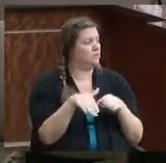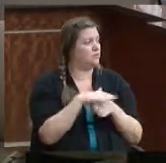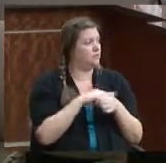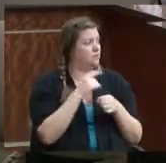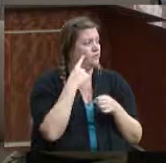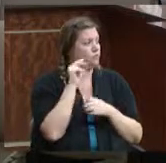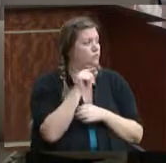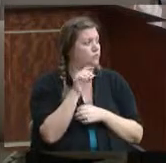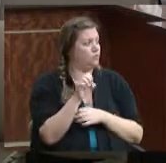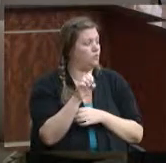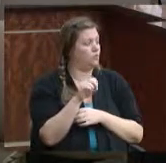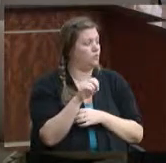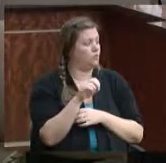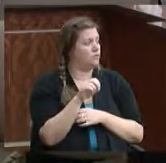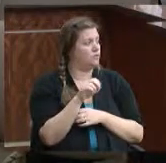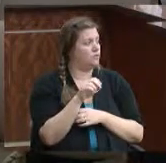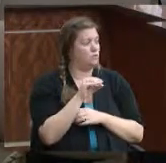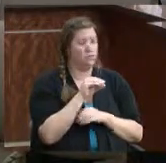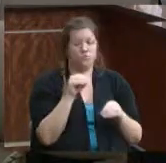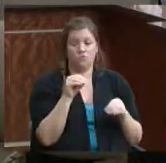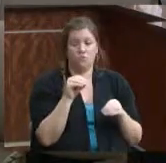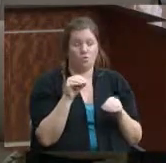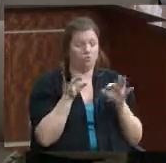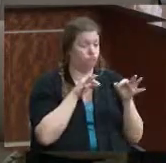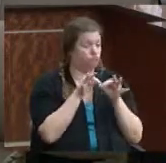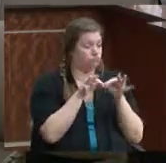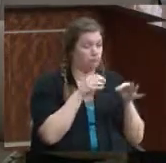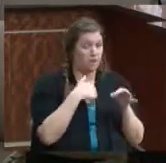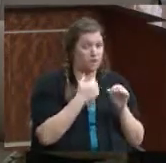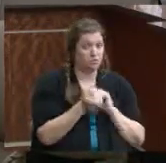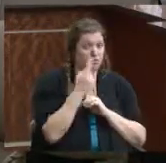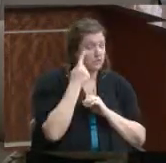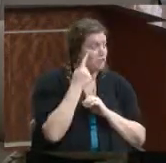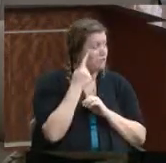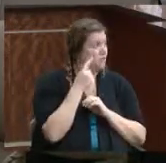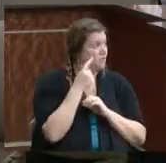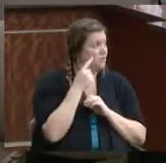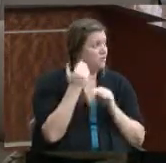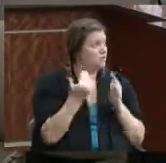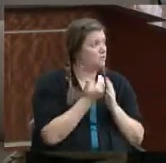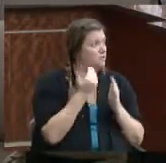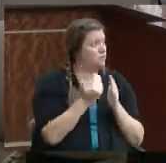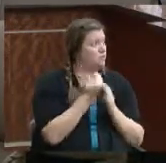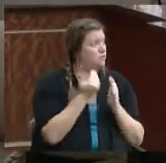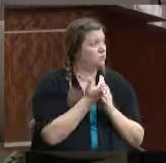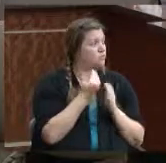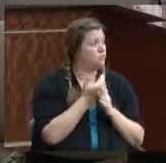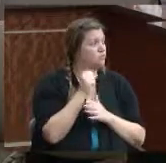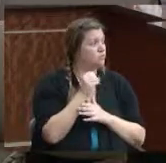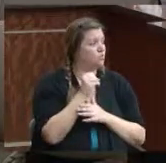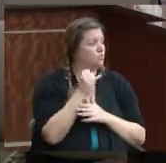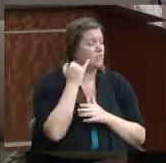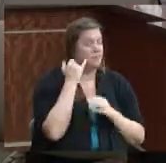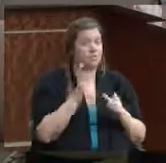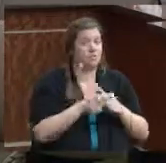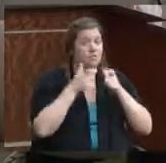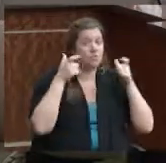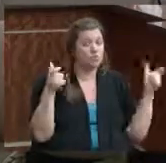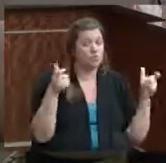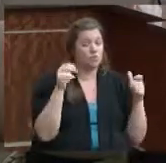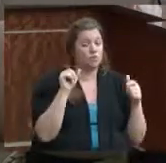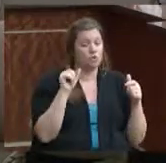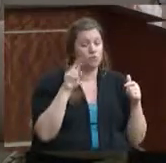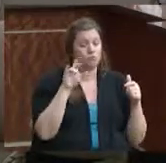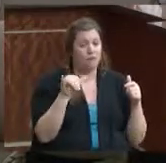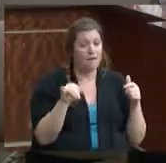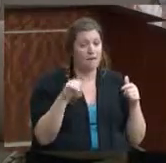for the zoning district. There's no explanation. I understand, you guys, this is all new. So if this huge array is